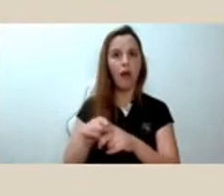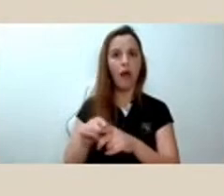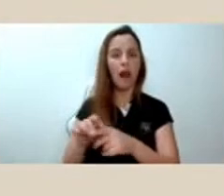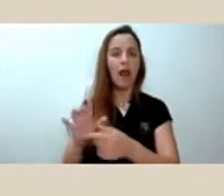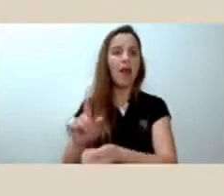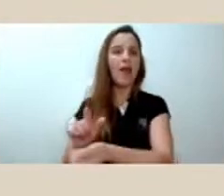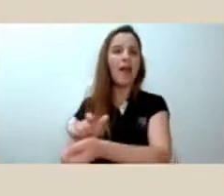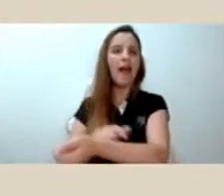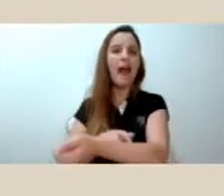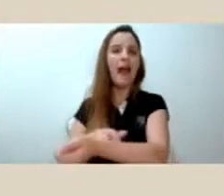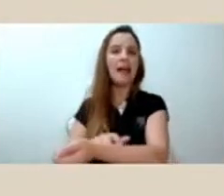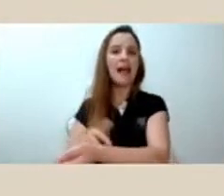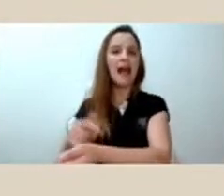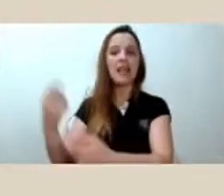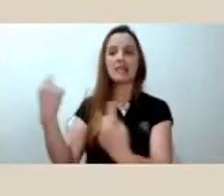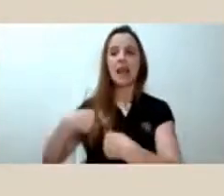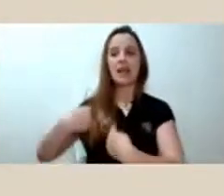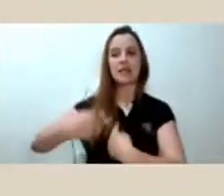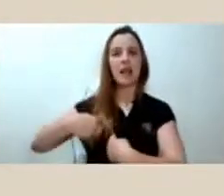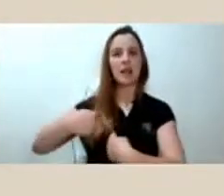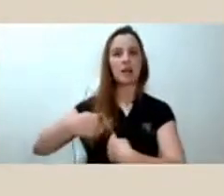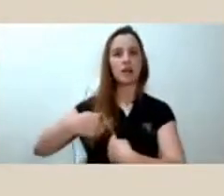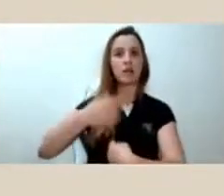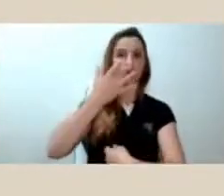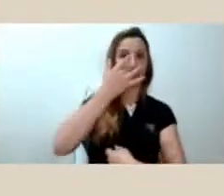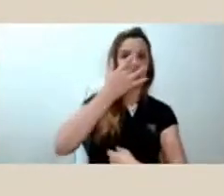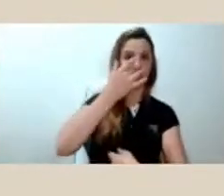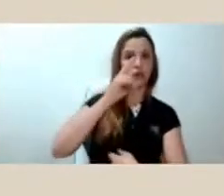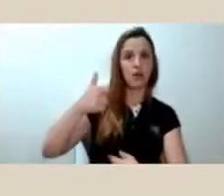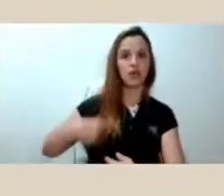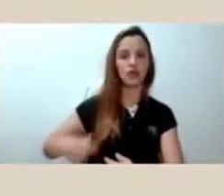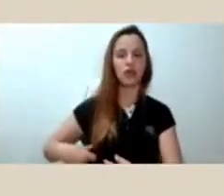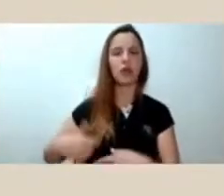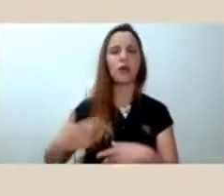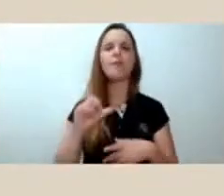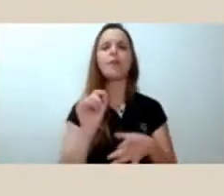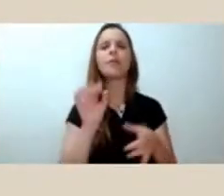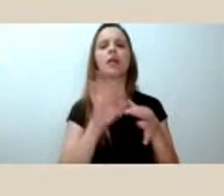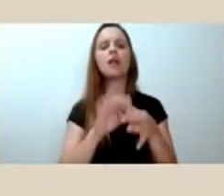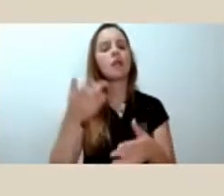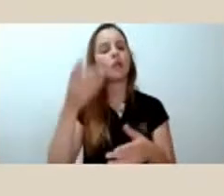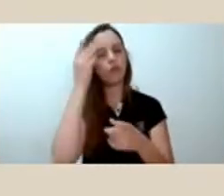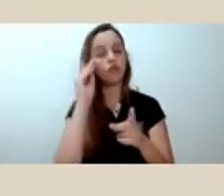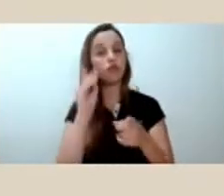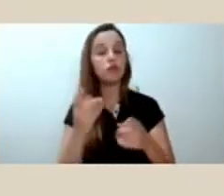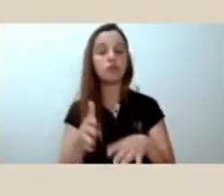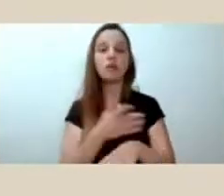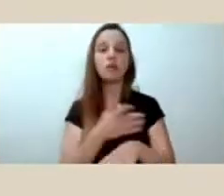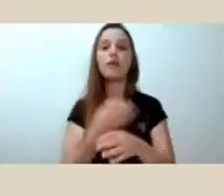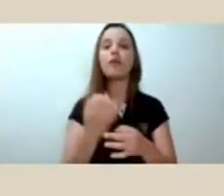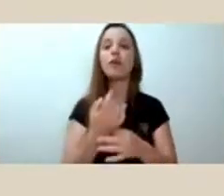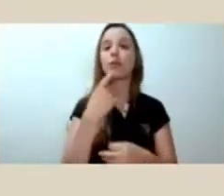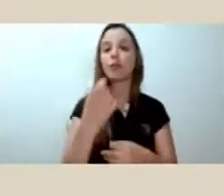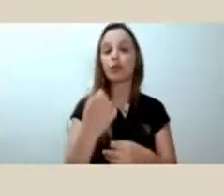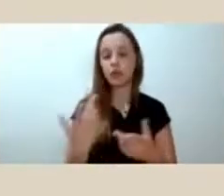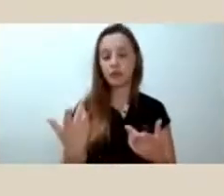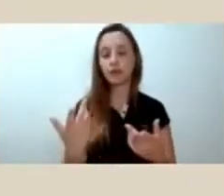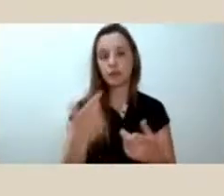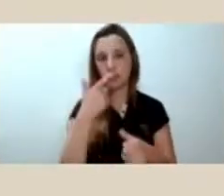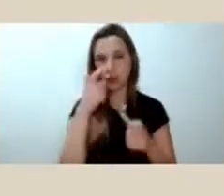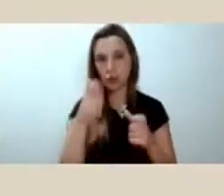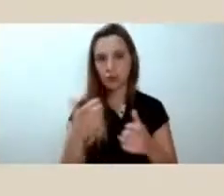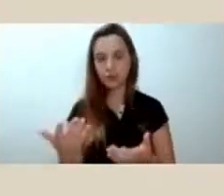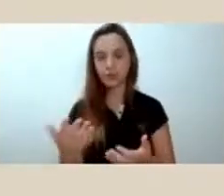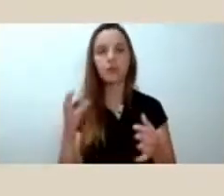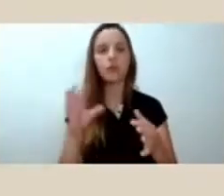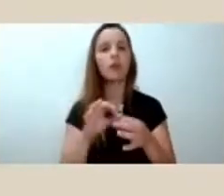That's the second thing. So what about teachers? So there was also a question from the audience about, what is out there in terms of the Ministry